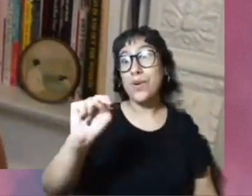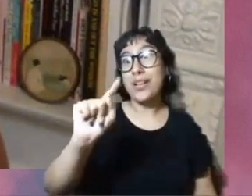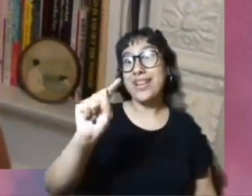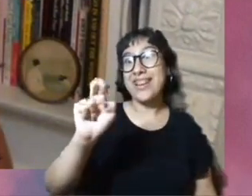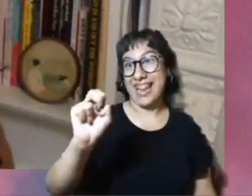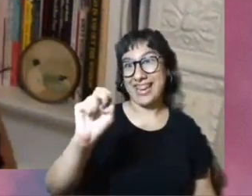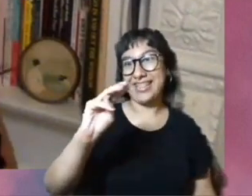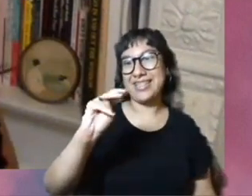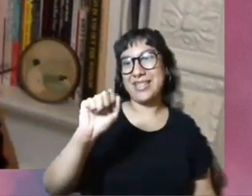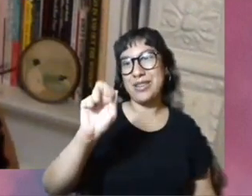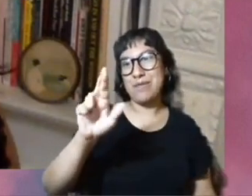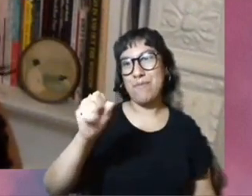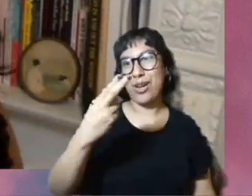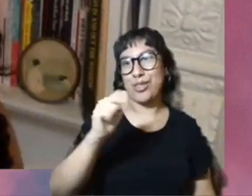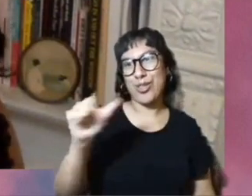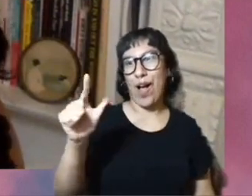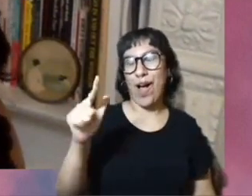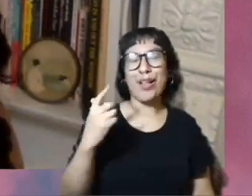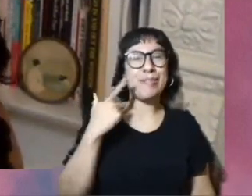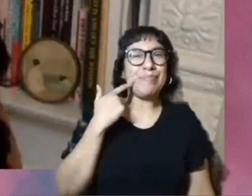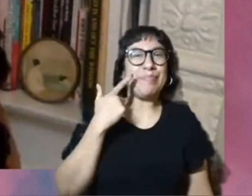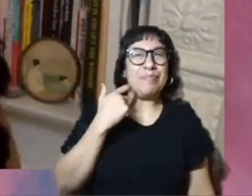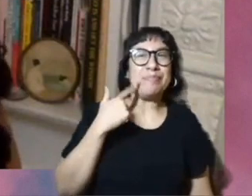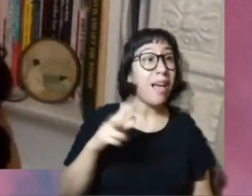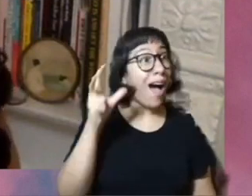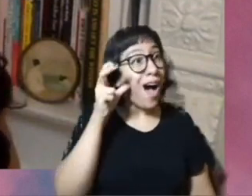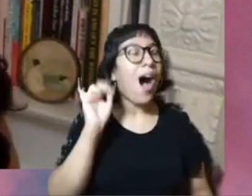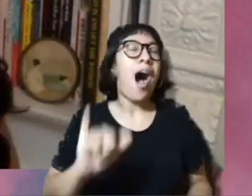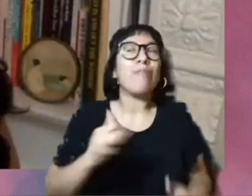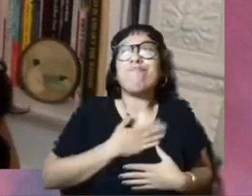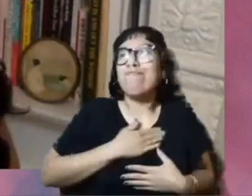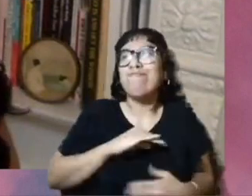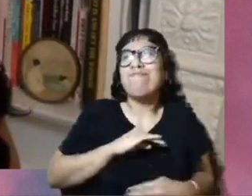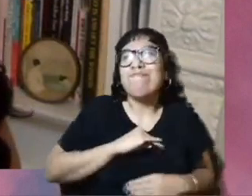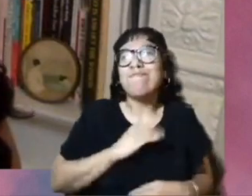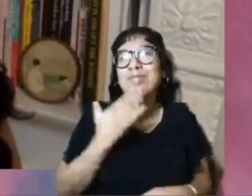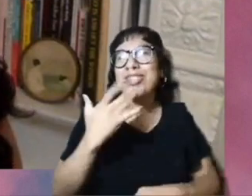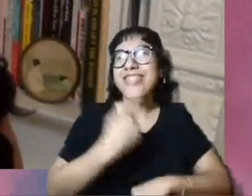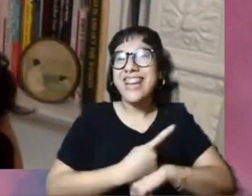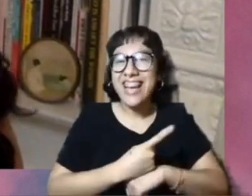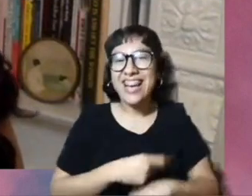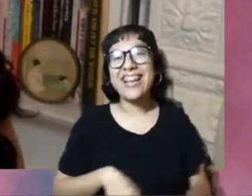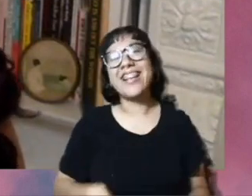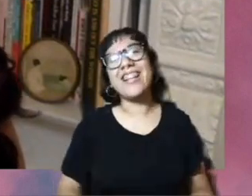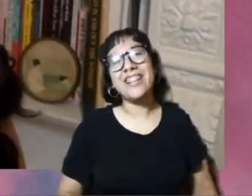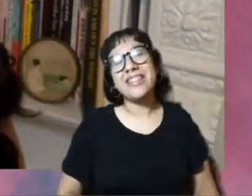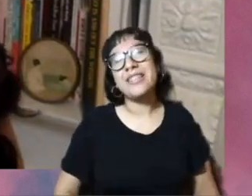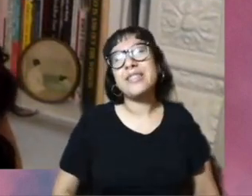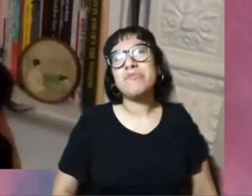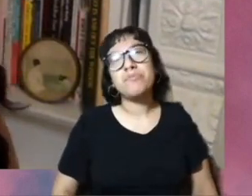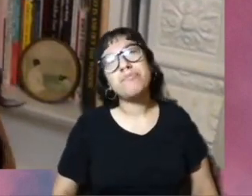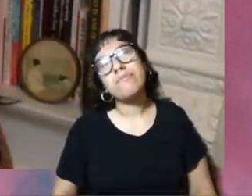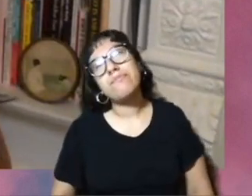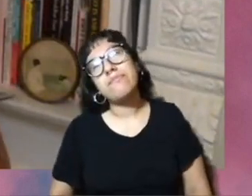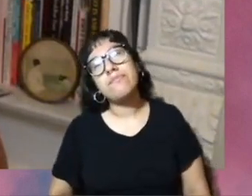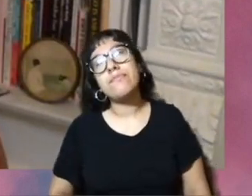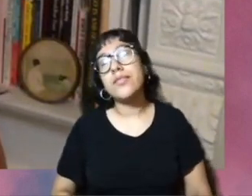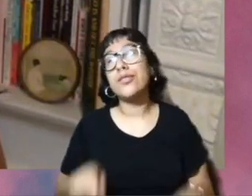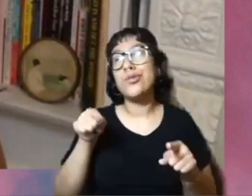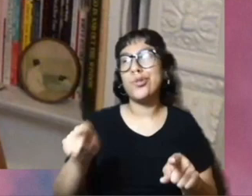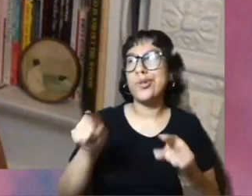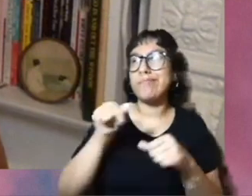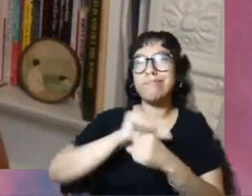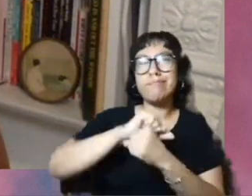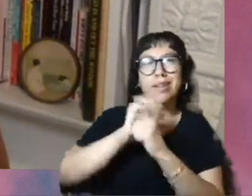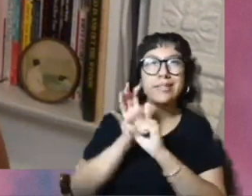So anytime I get to hear that is a good day. During this time, I have discovered a problem